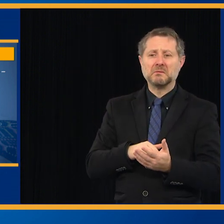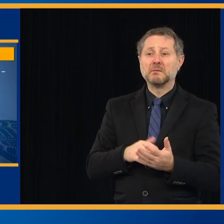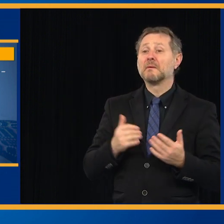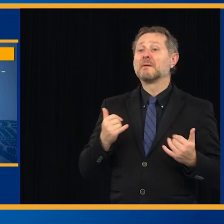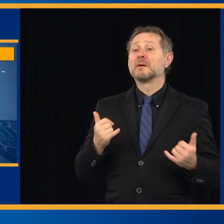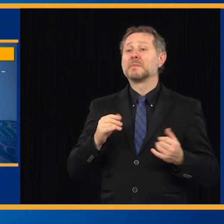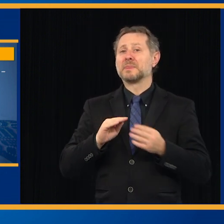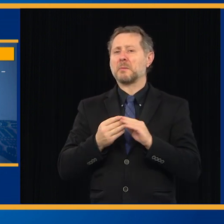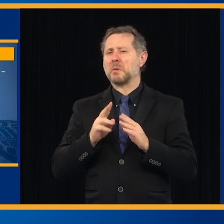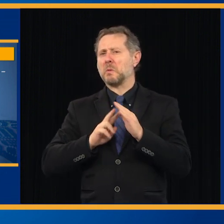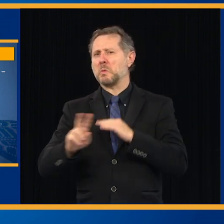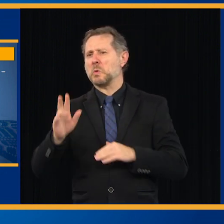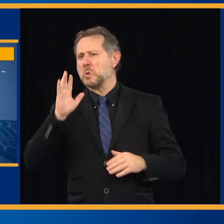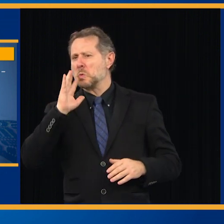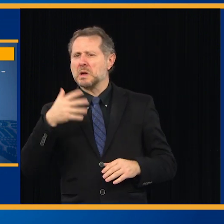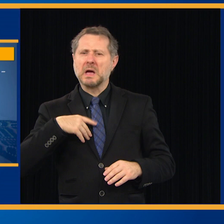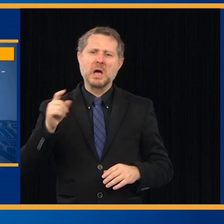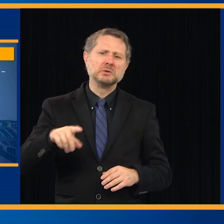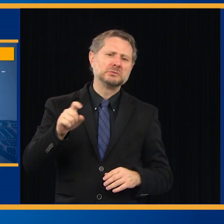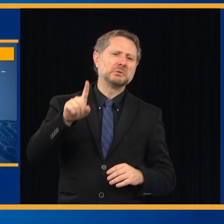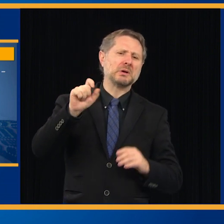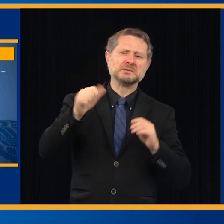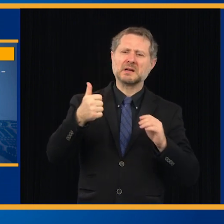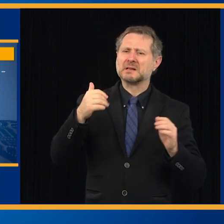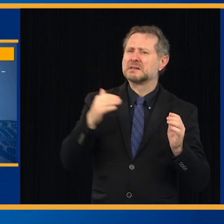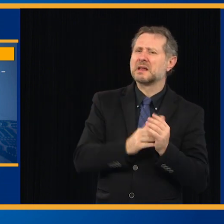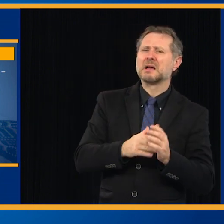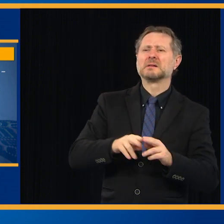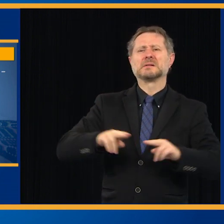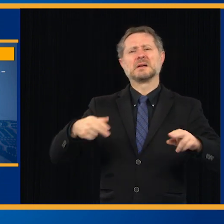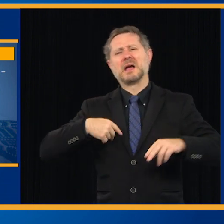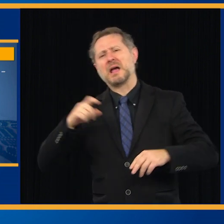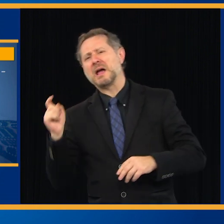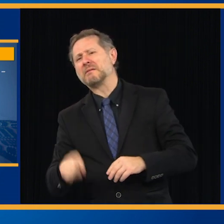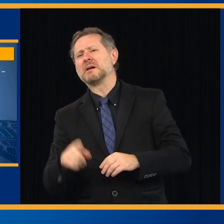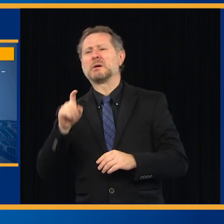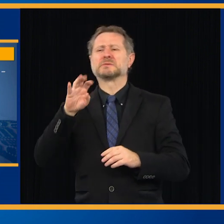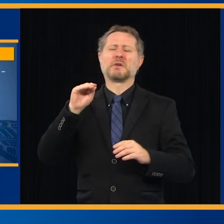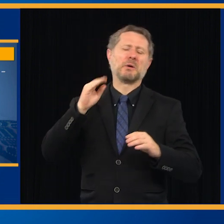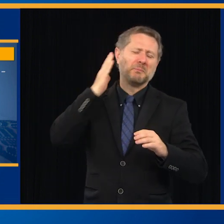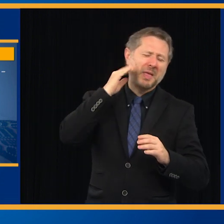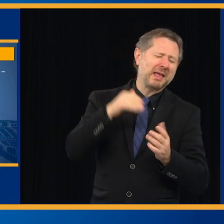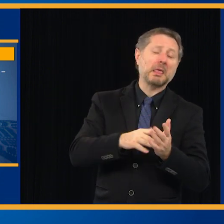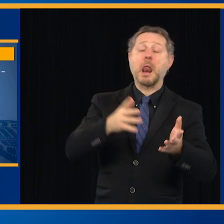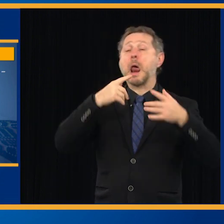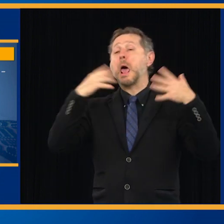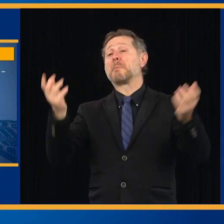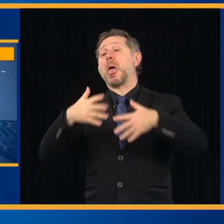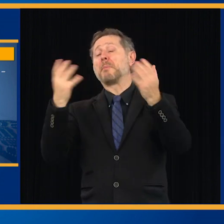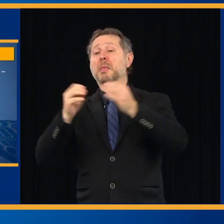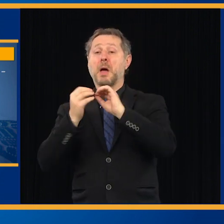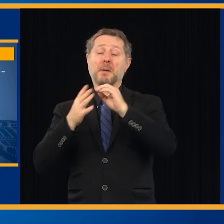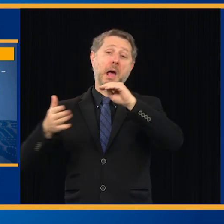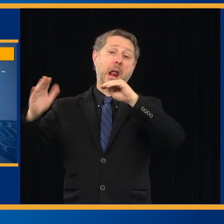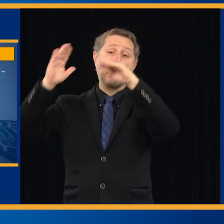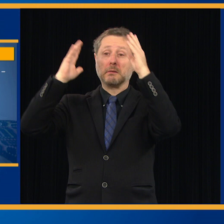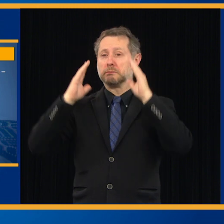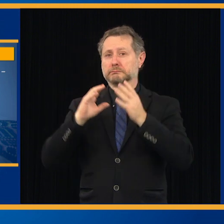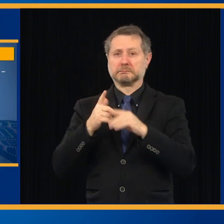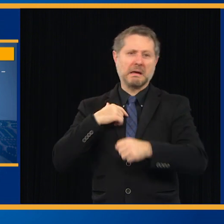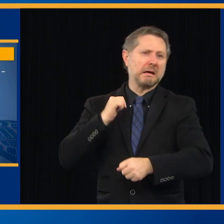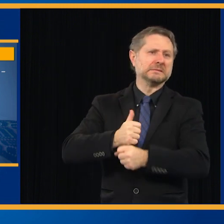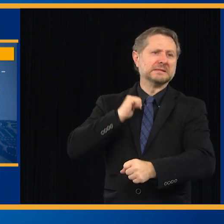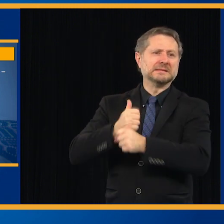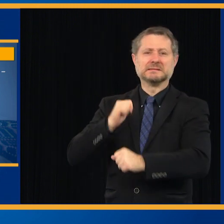need 110,000 beds, 140,000 beds. We created 40,000 additional